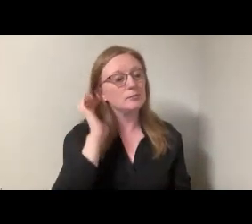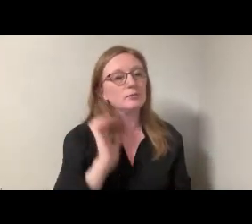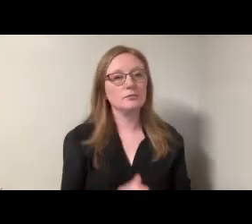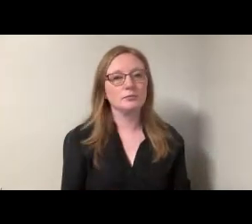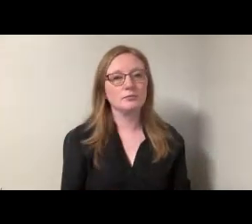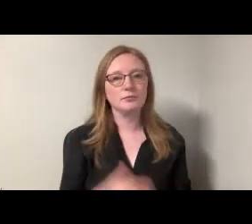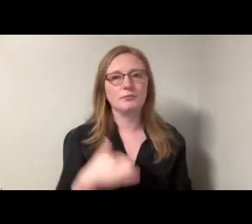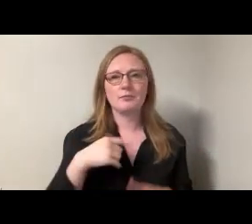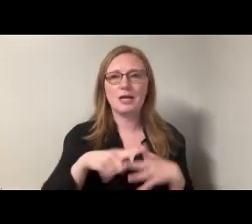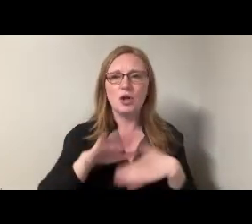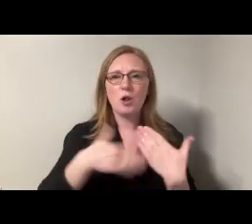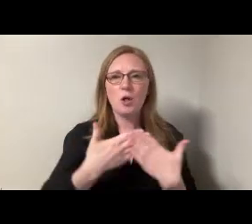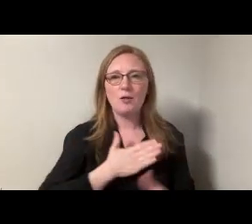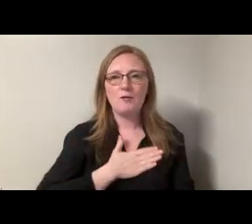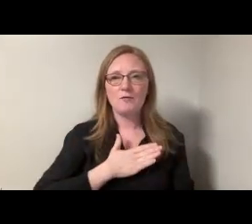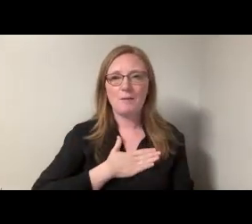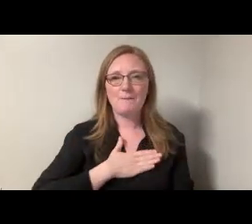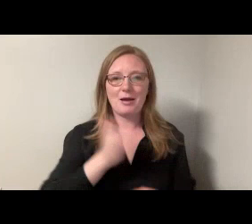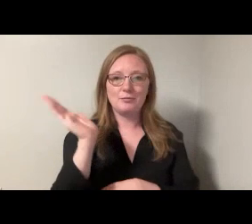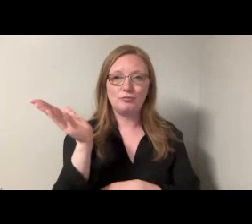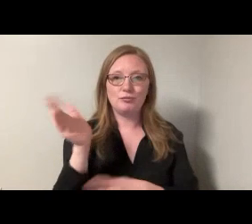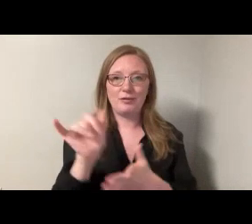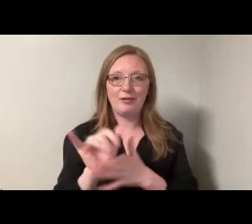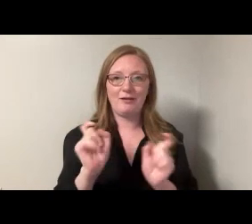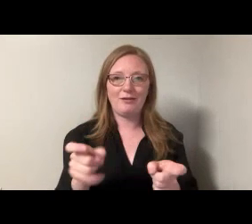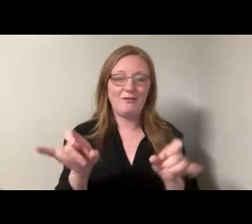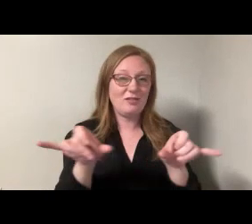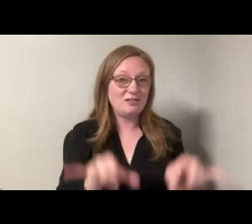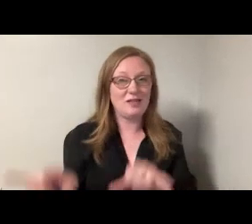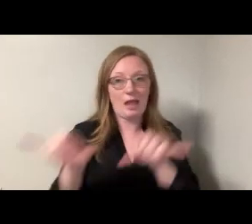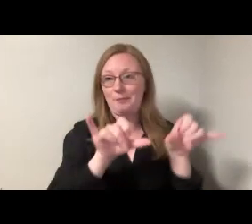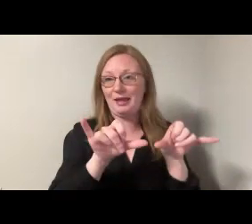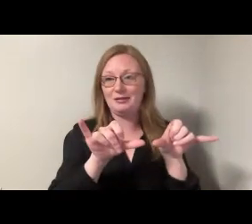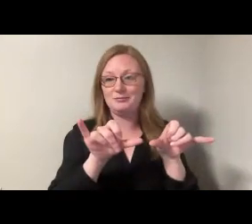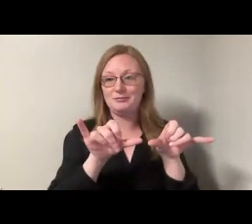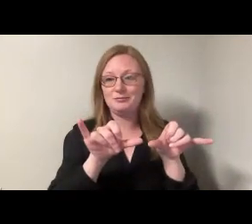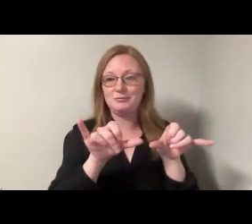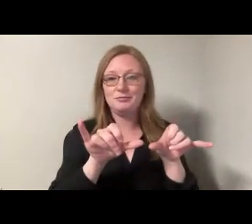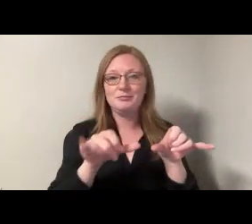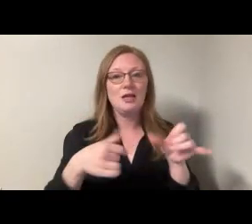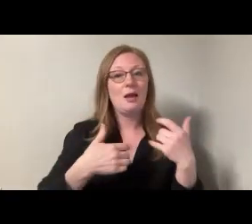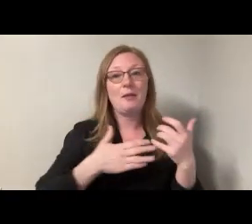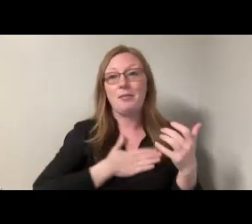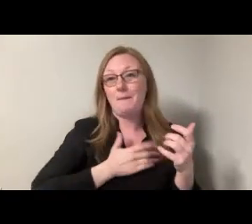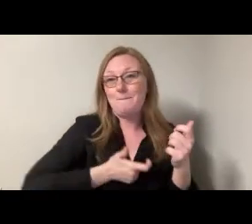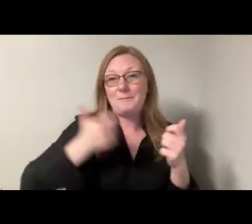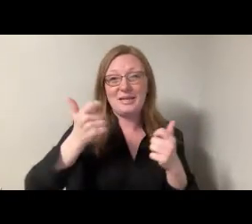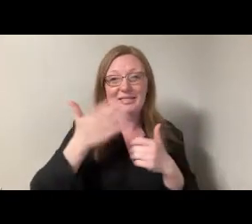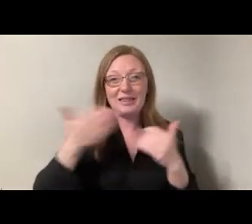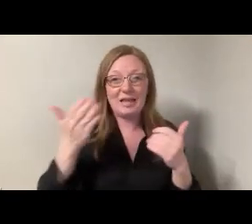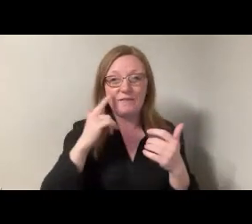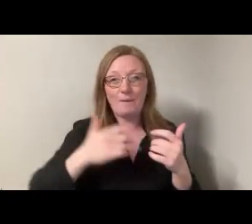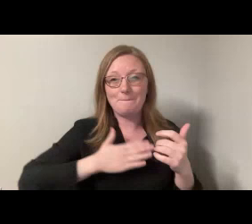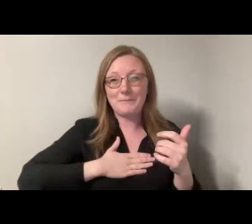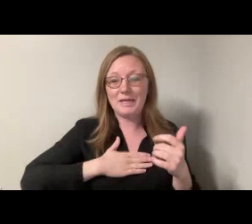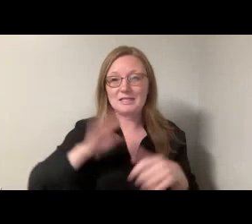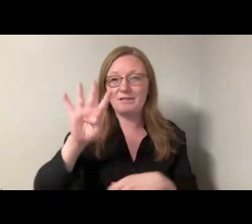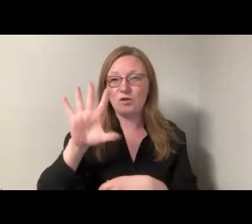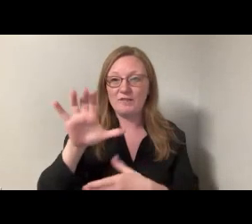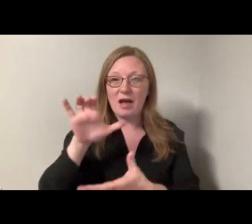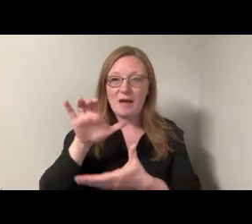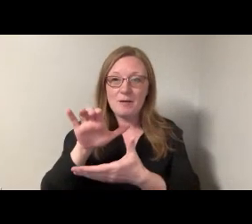I start all my talks that I give the same way. The greatest accomplishment of my life is I've been married 45 years to the